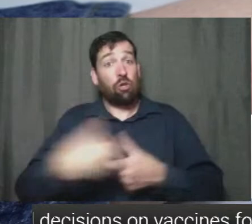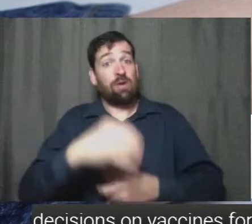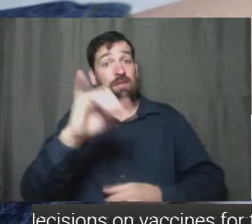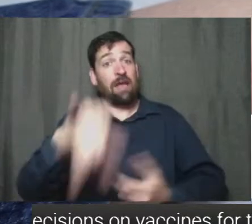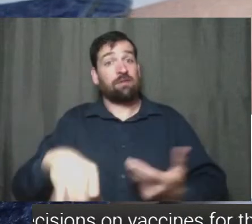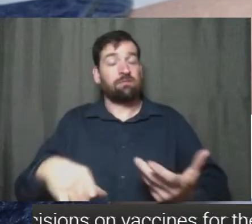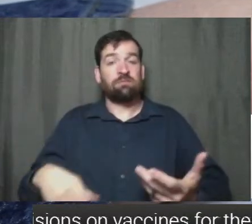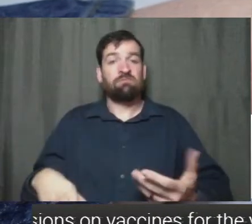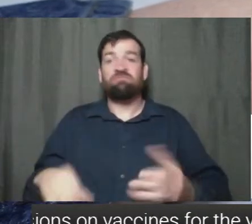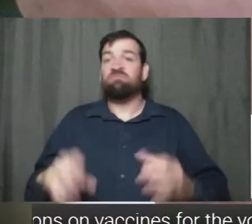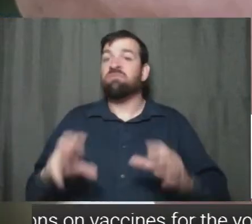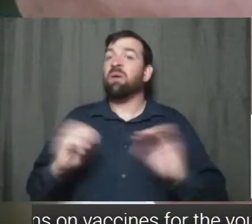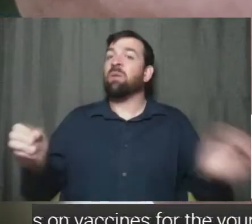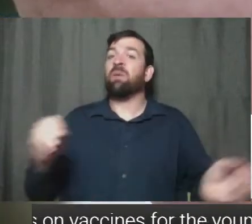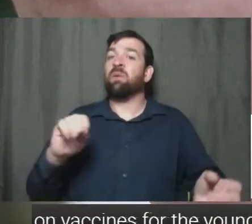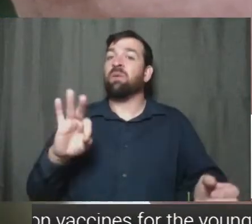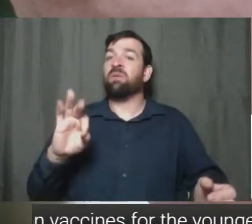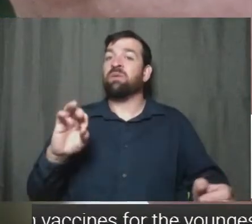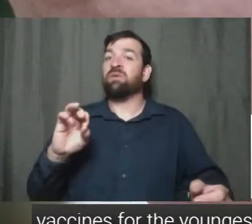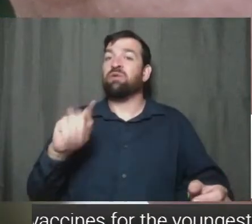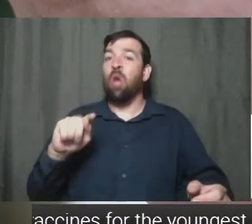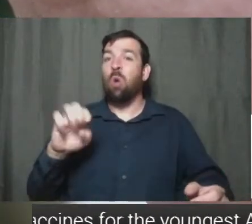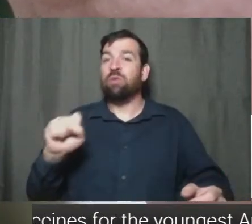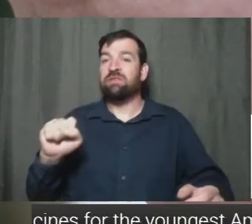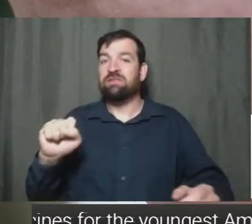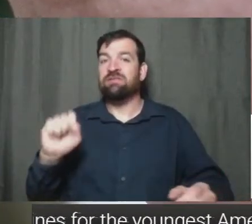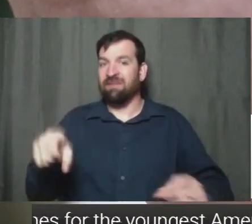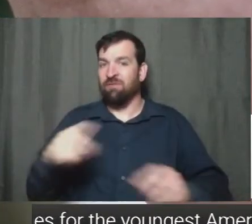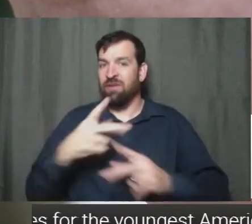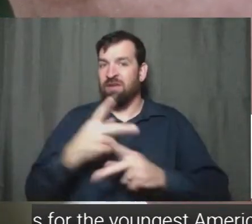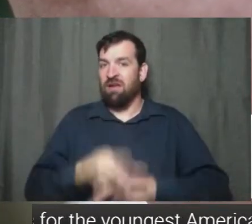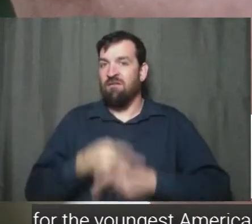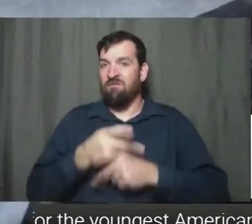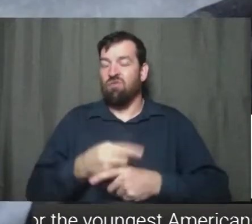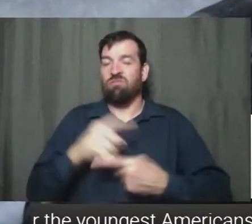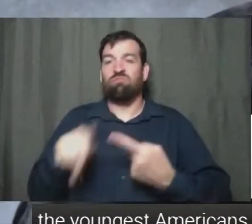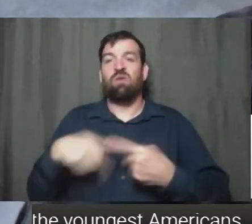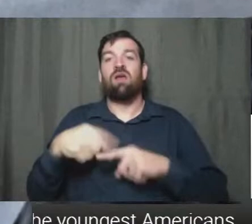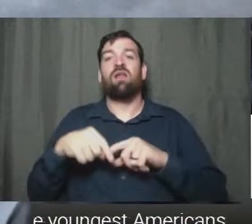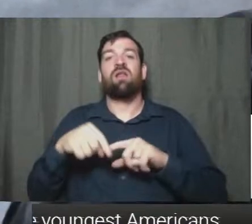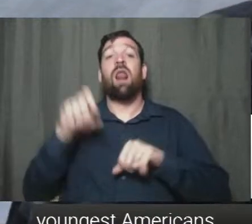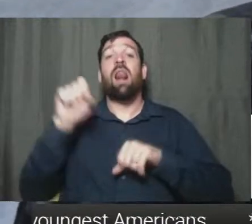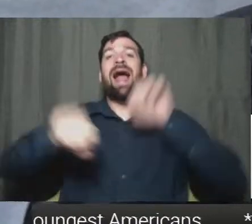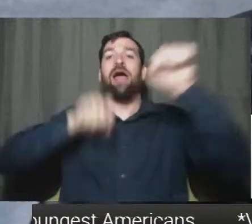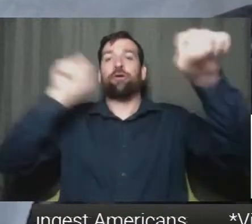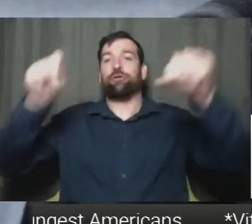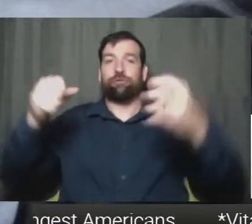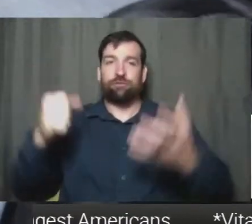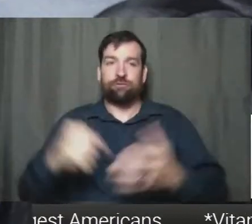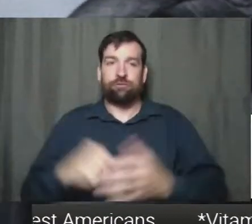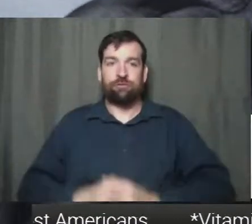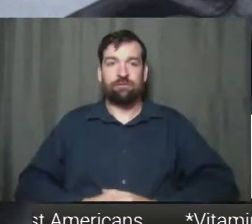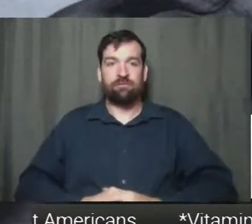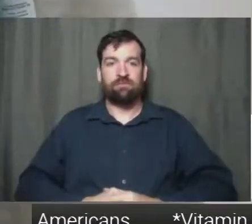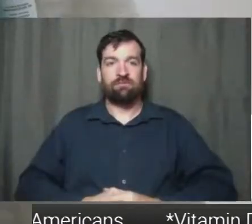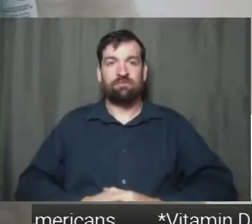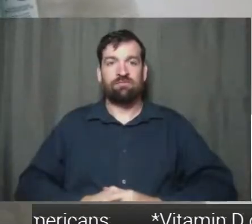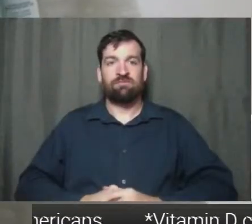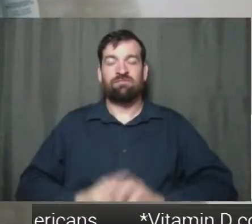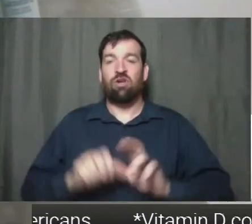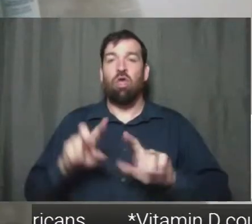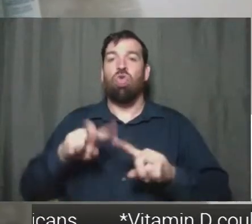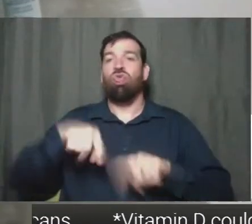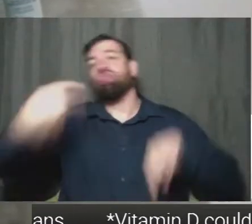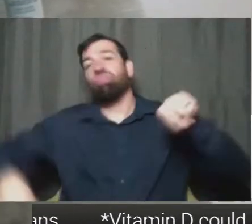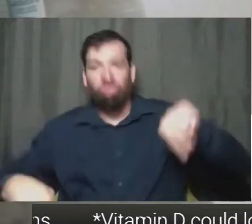toes to push down with, so I got to be careful when I'm climbing a ladder that I don't try to step on the ball of my foot.